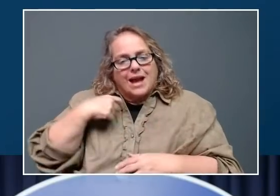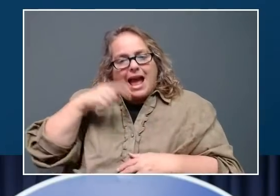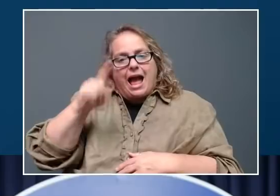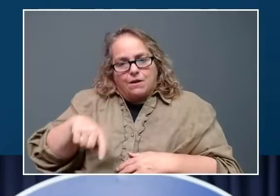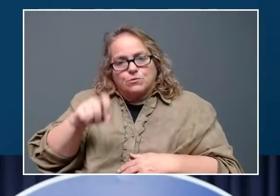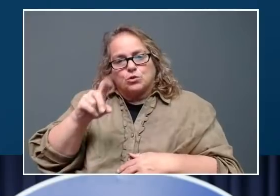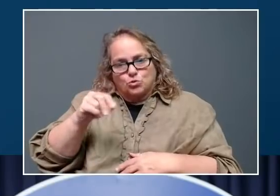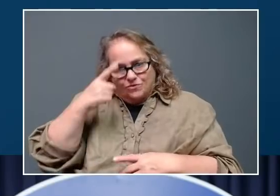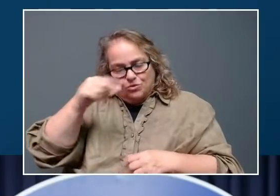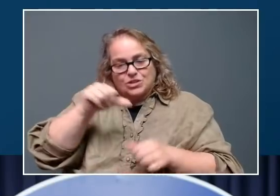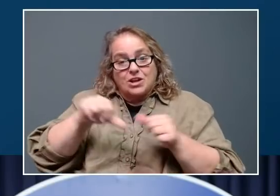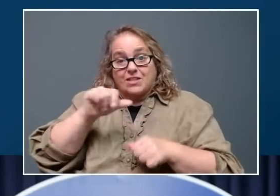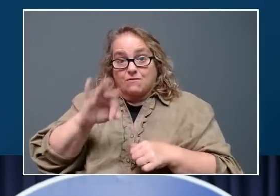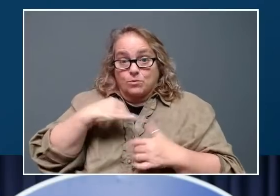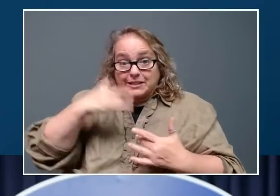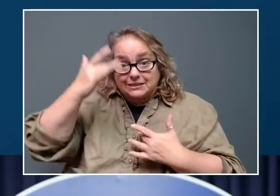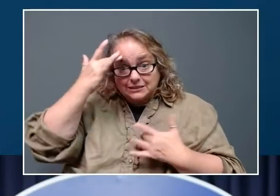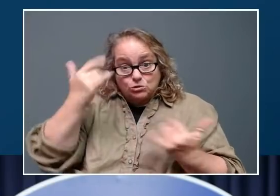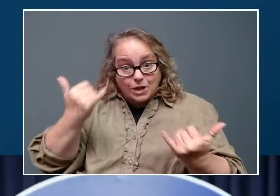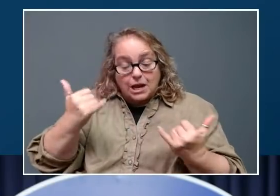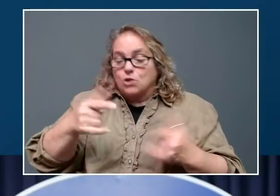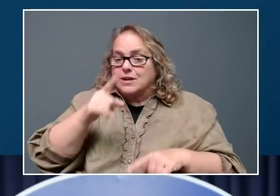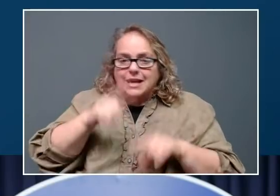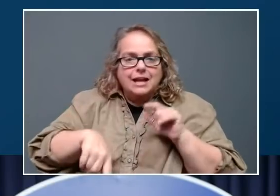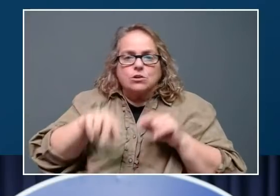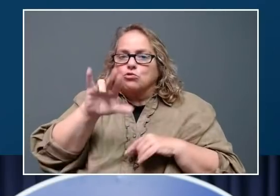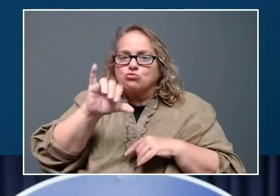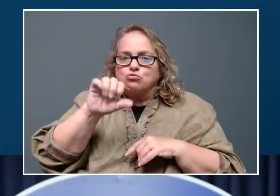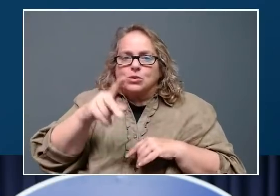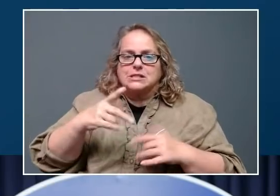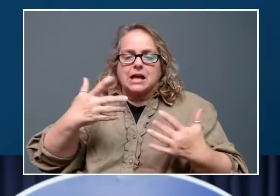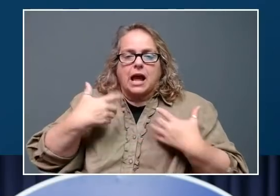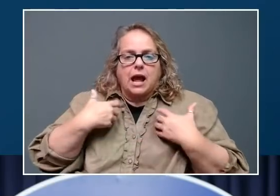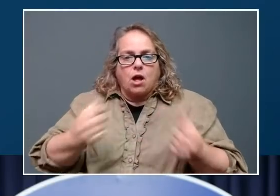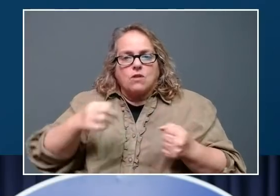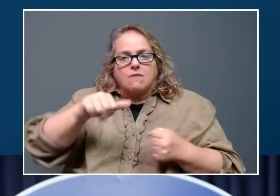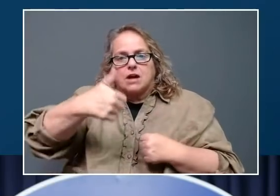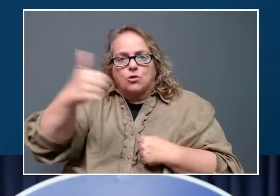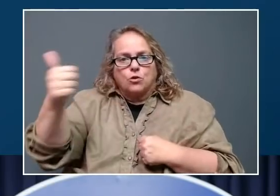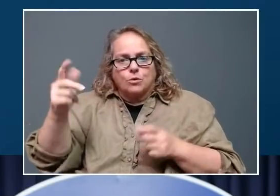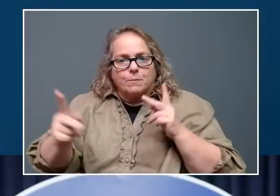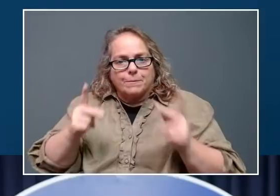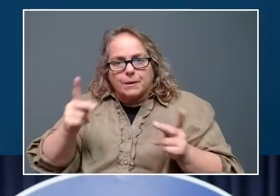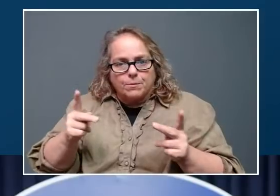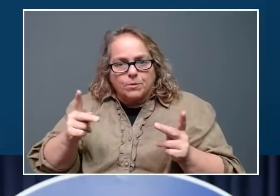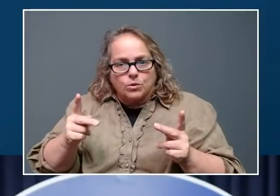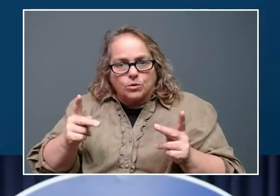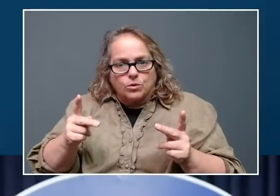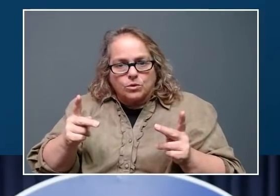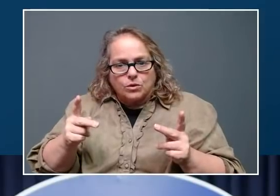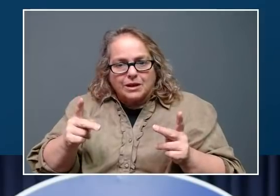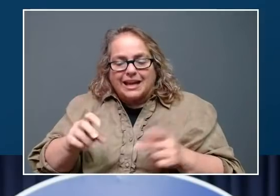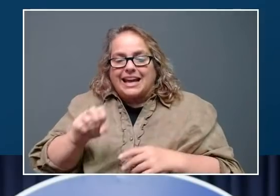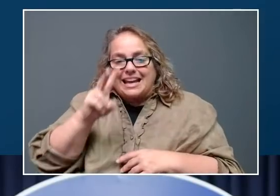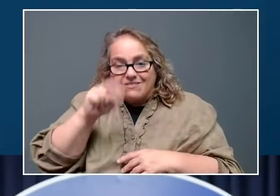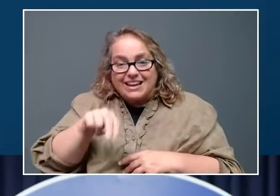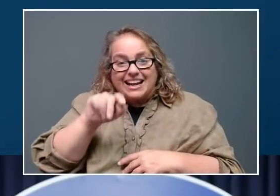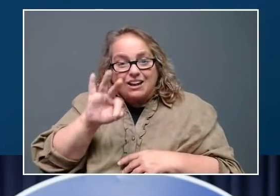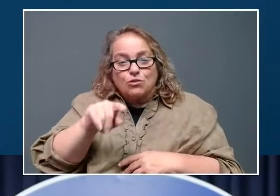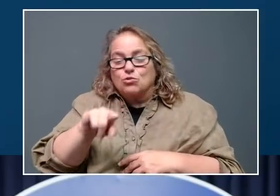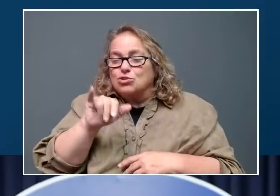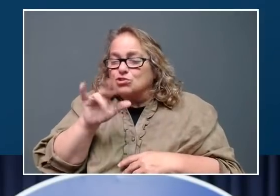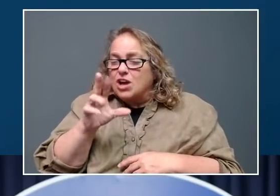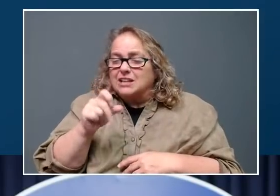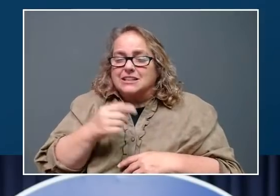right? If we are sick right now, we can't risk the health of everybody else around us. And even if you just have a